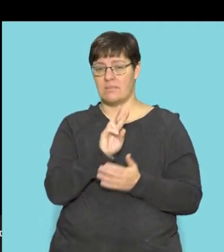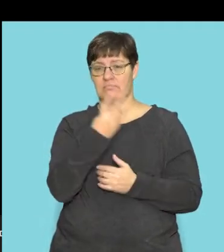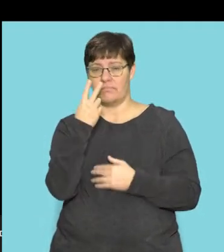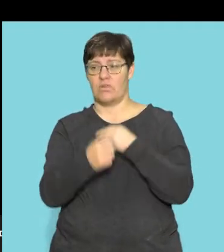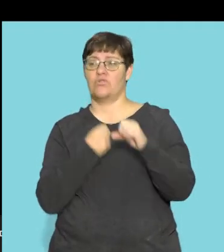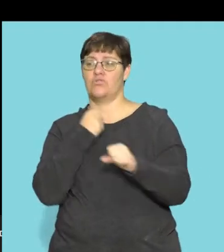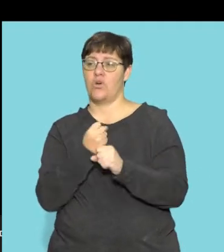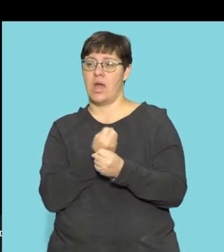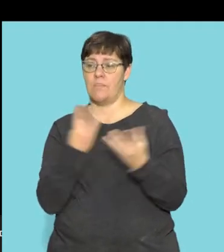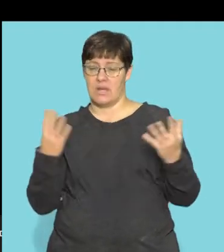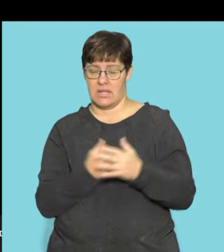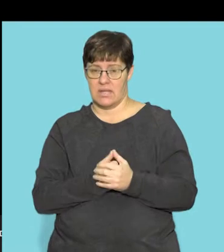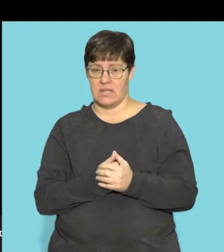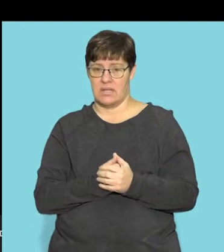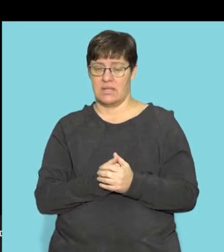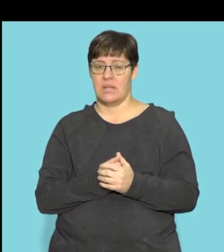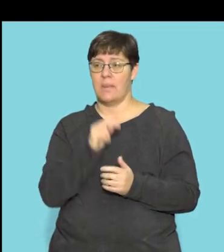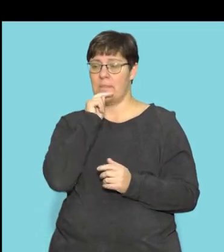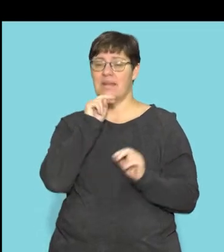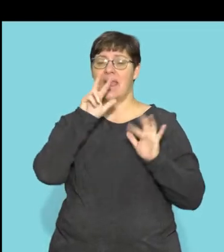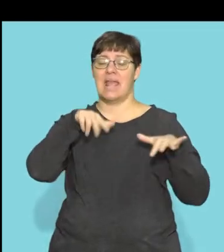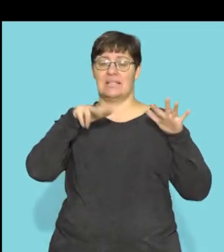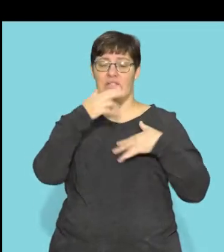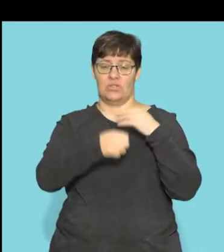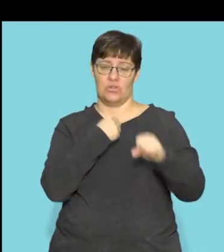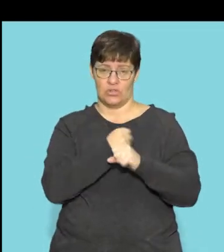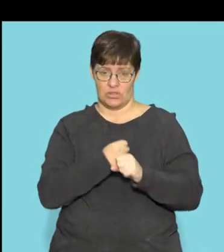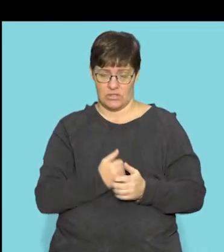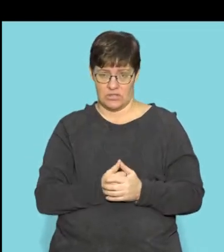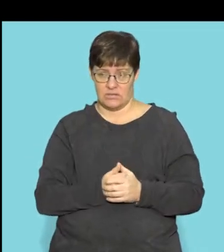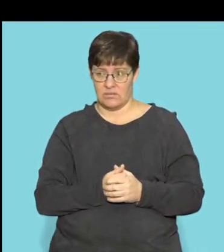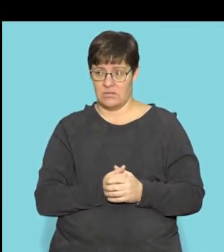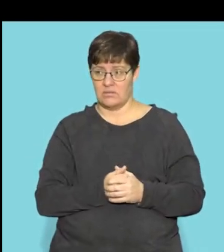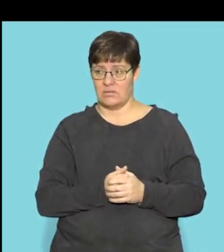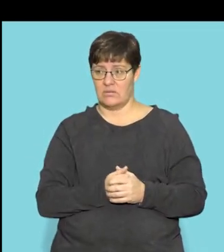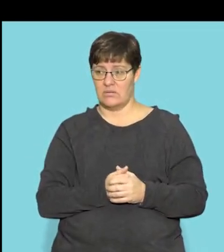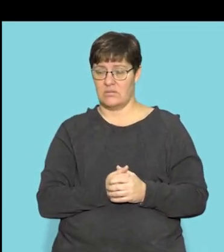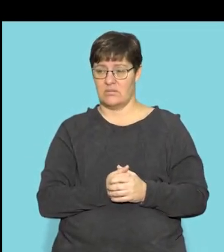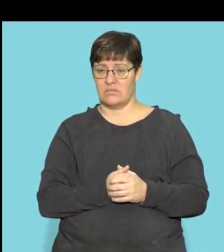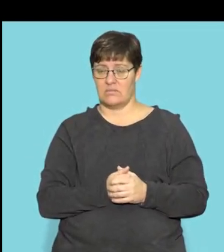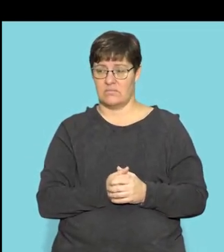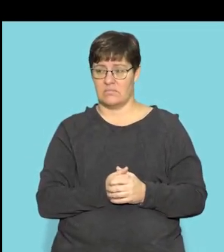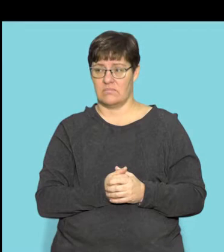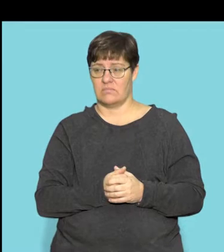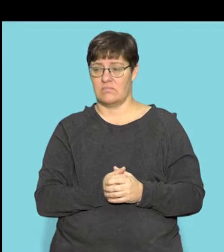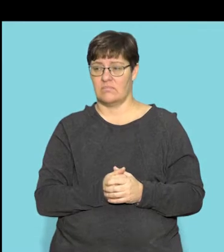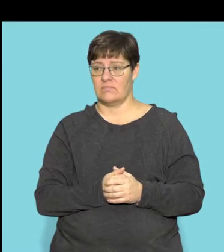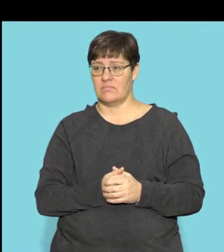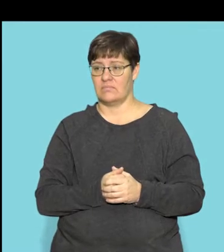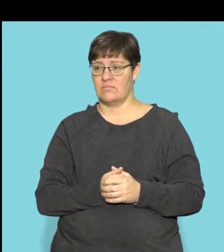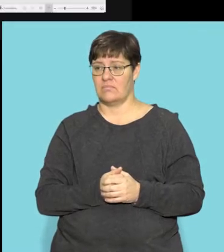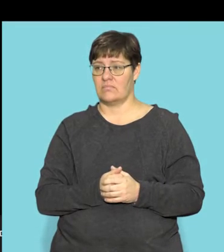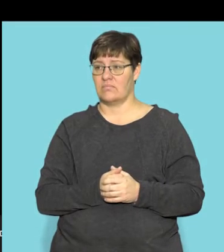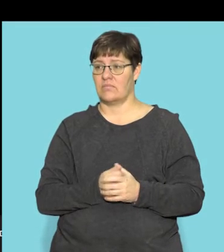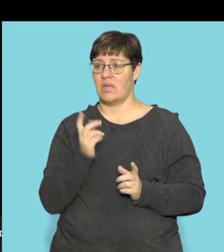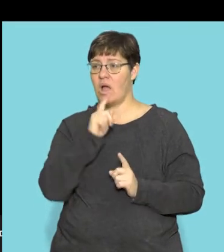years, which will then give me 18 years. So this will be 18 years. Now, whatever that I